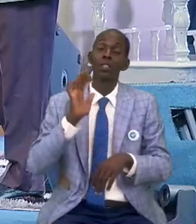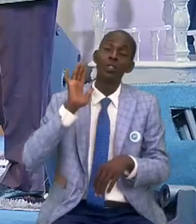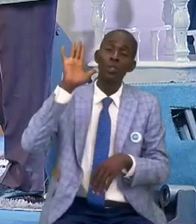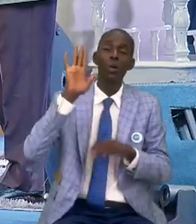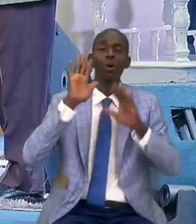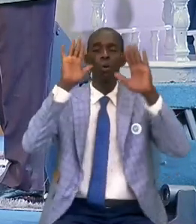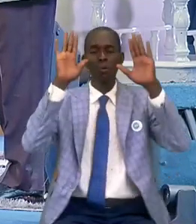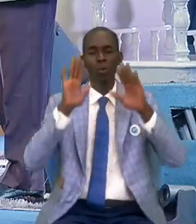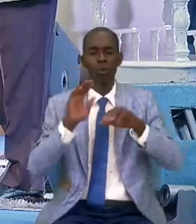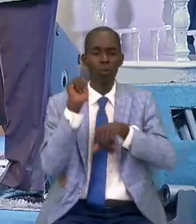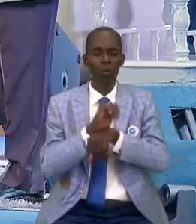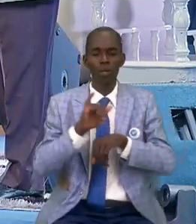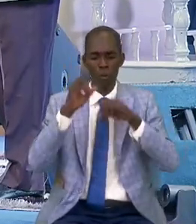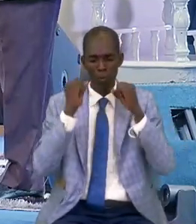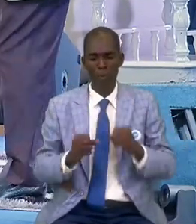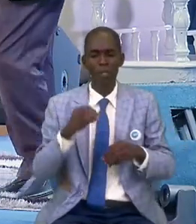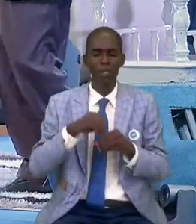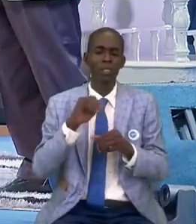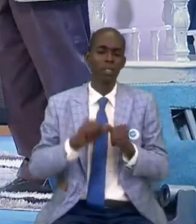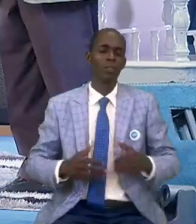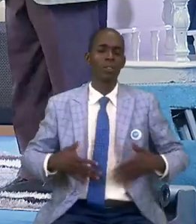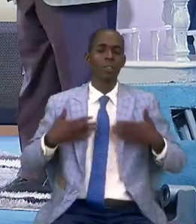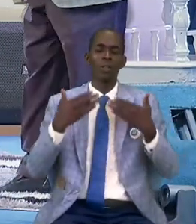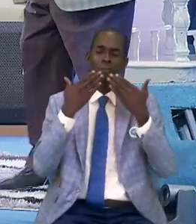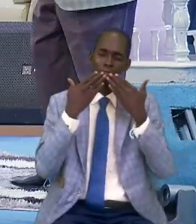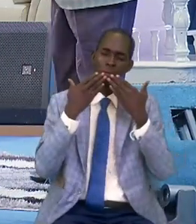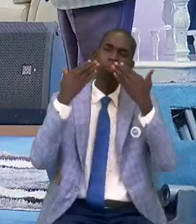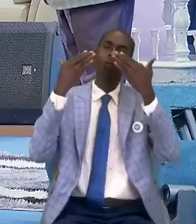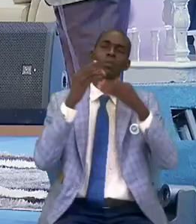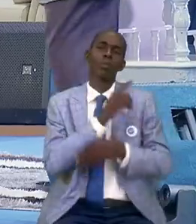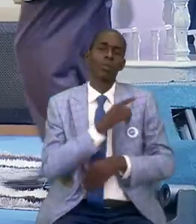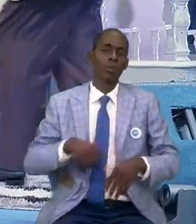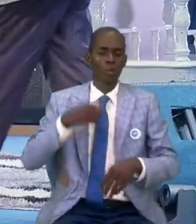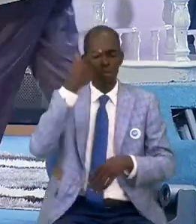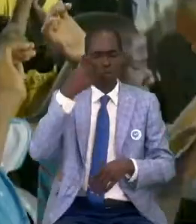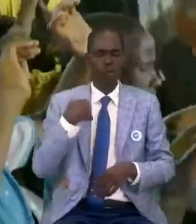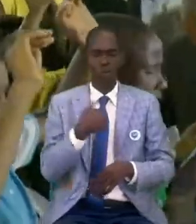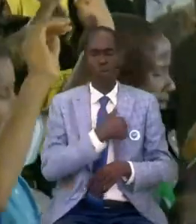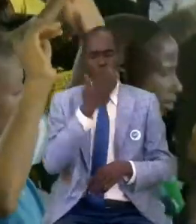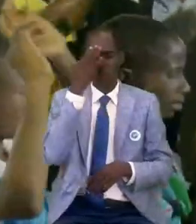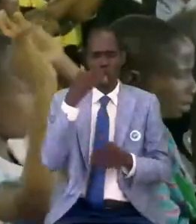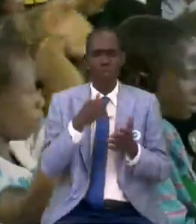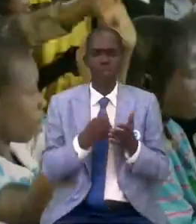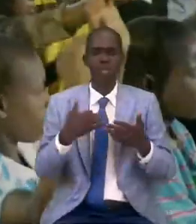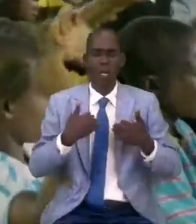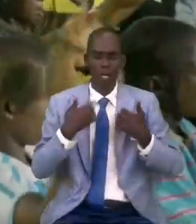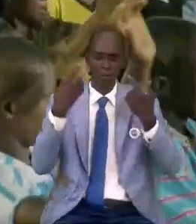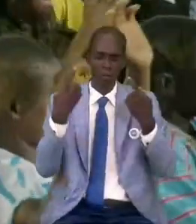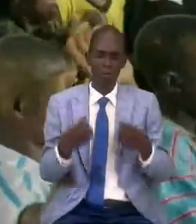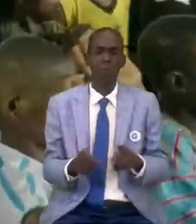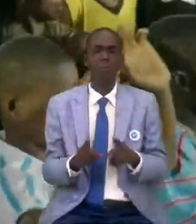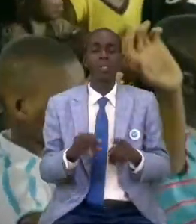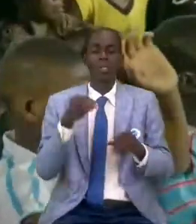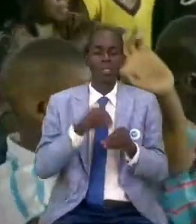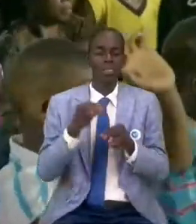Lord, because we know it is done. In Jesus' name we pray.